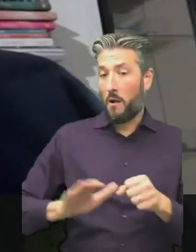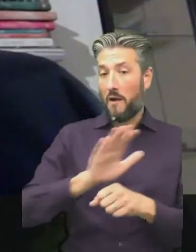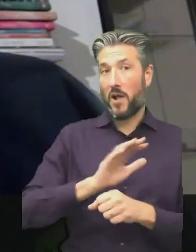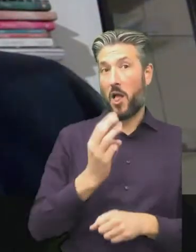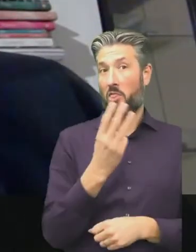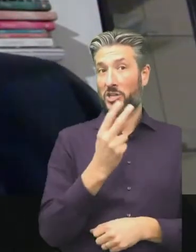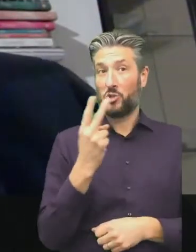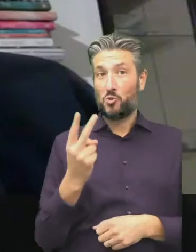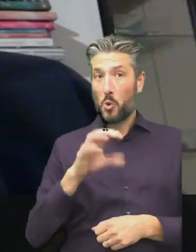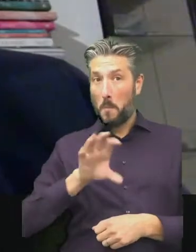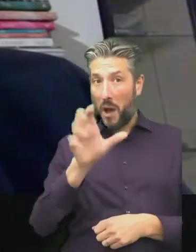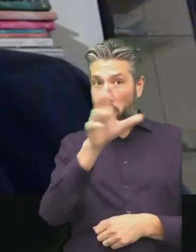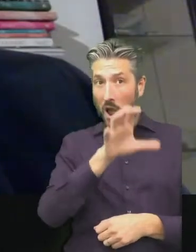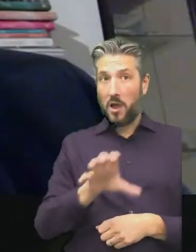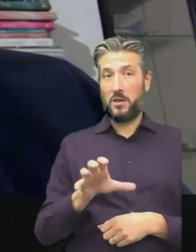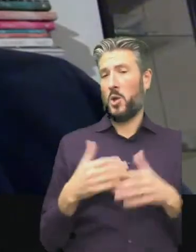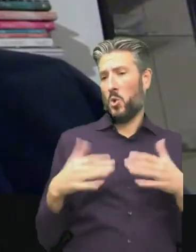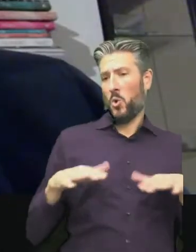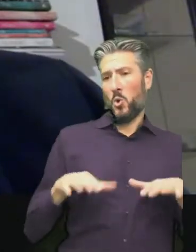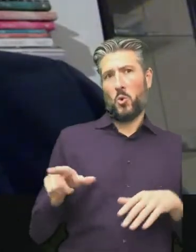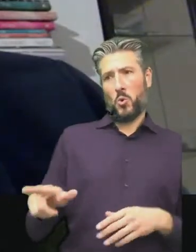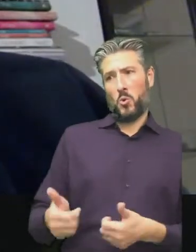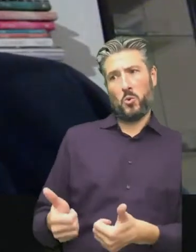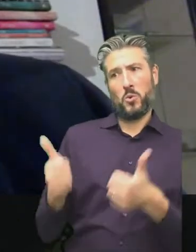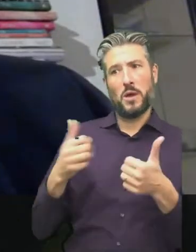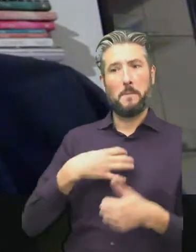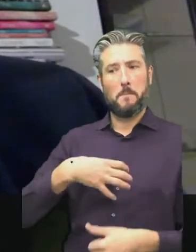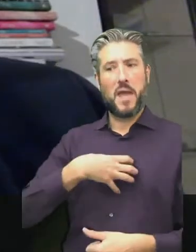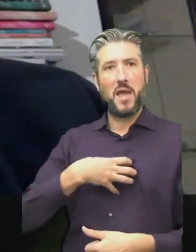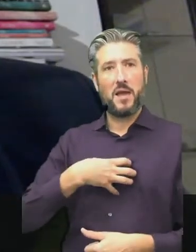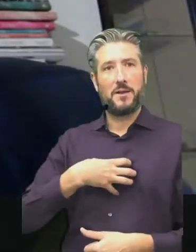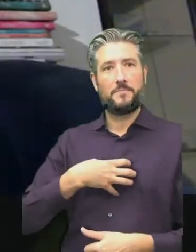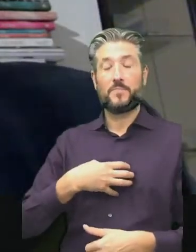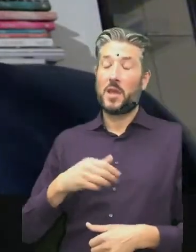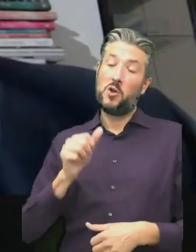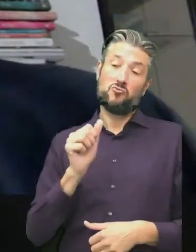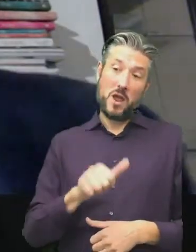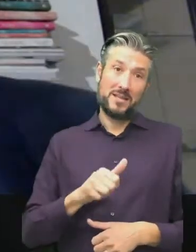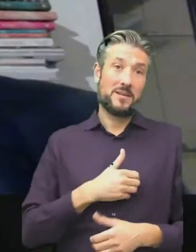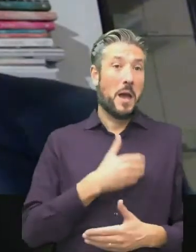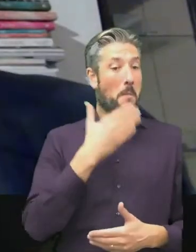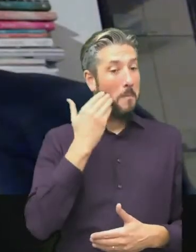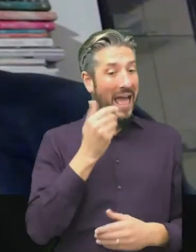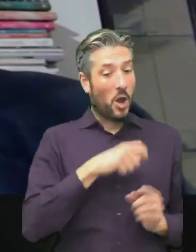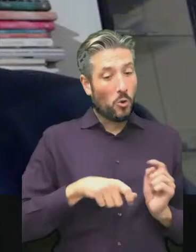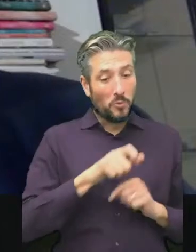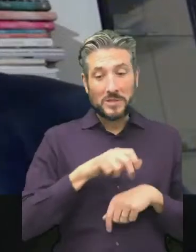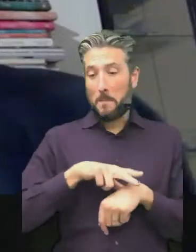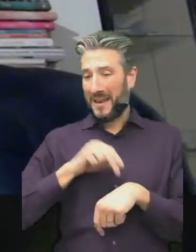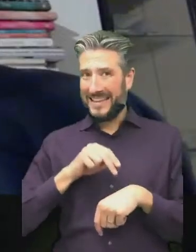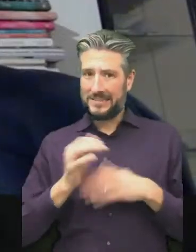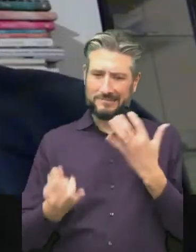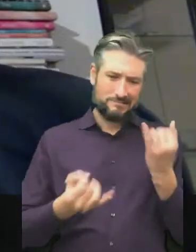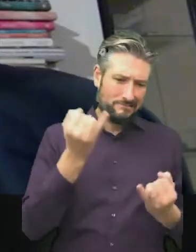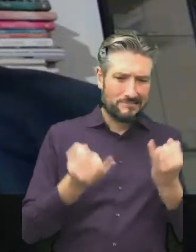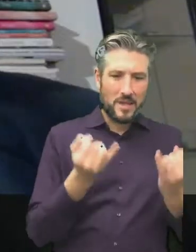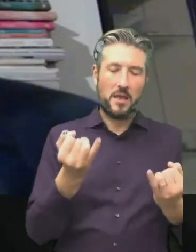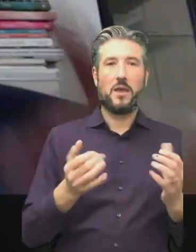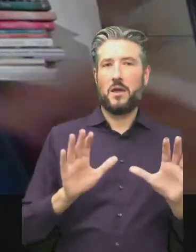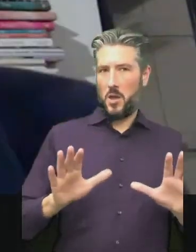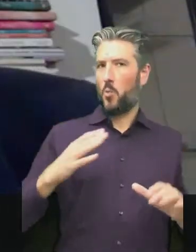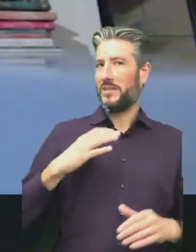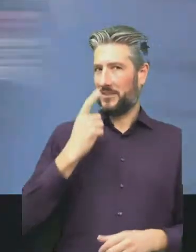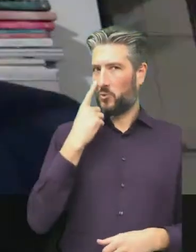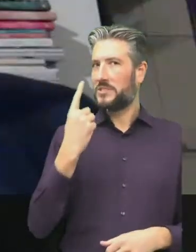between between the Met and London's black communities has got to be addressed. There is a mayoral action plan coming out. Let's see what's in the action plan.